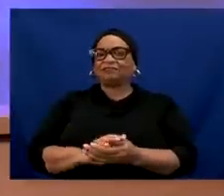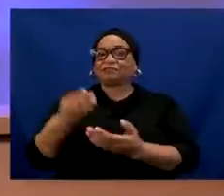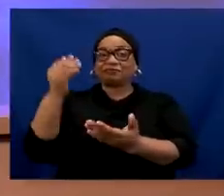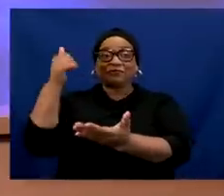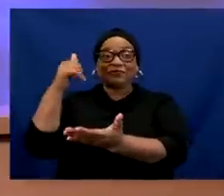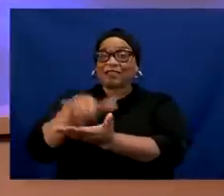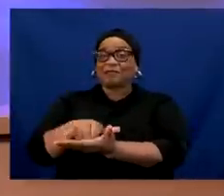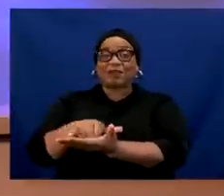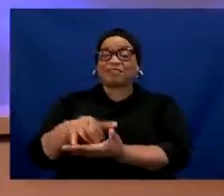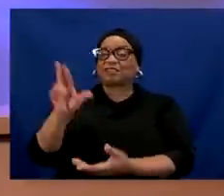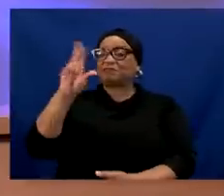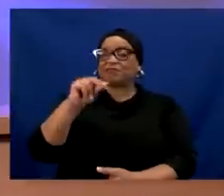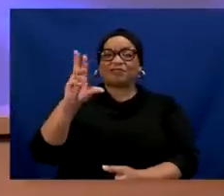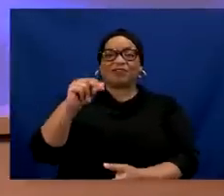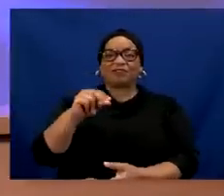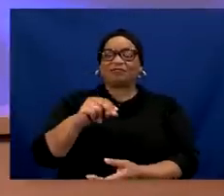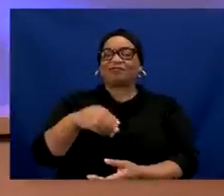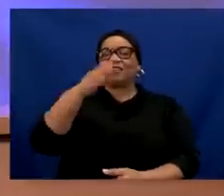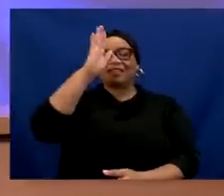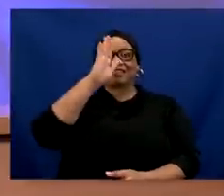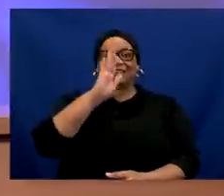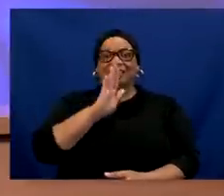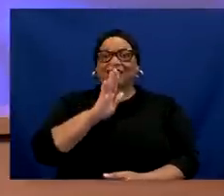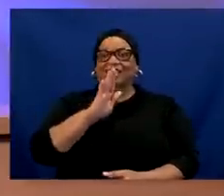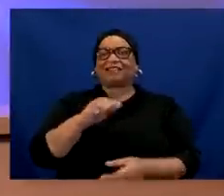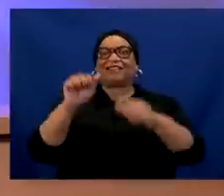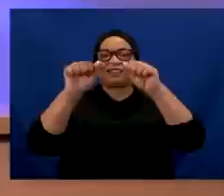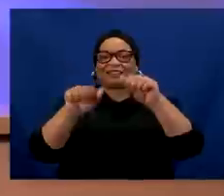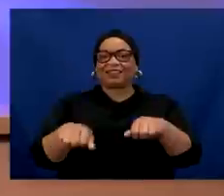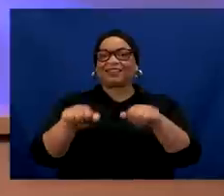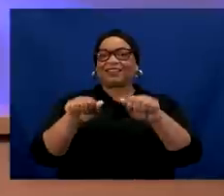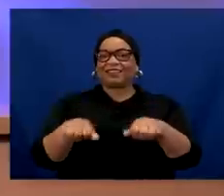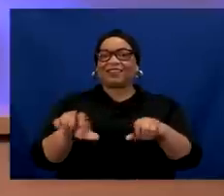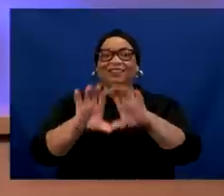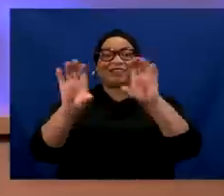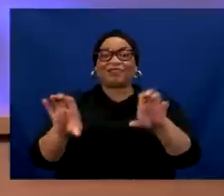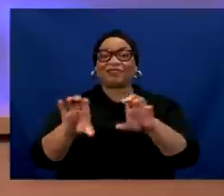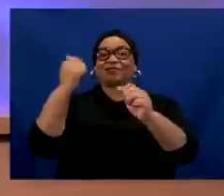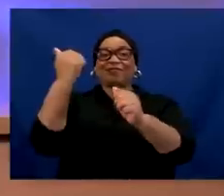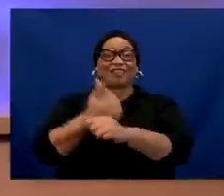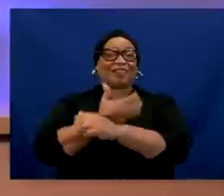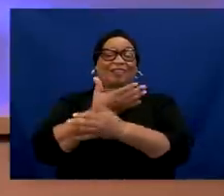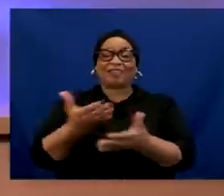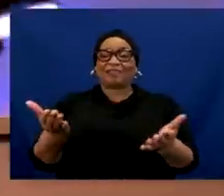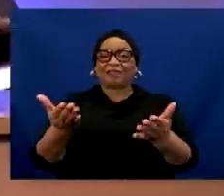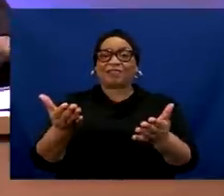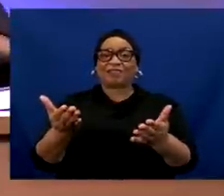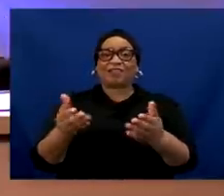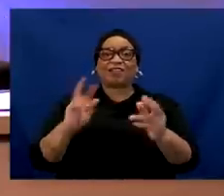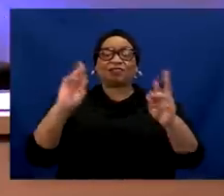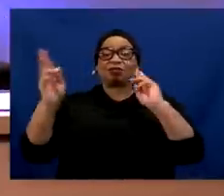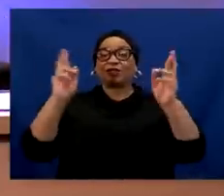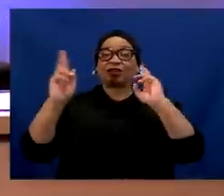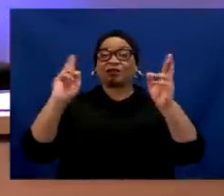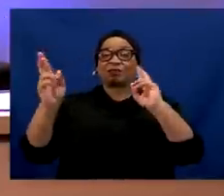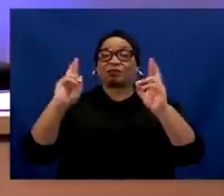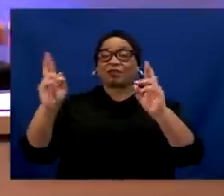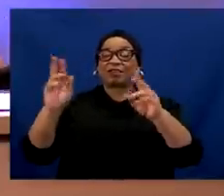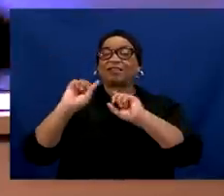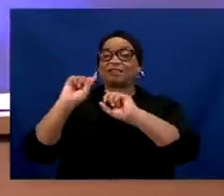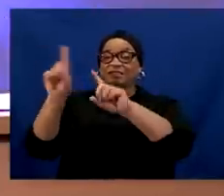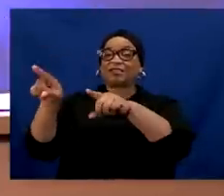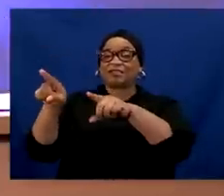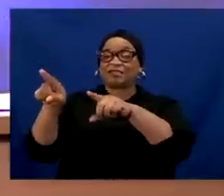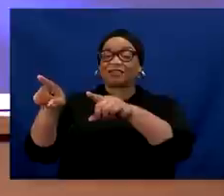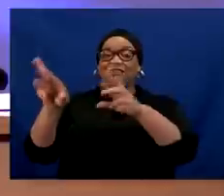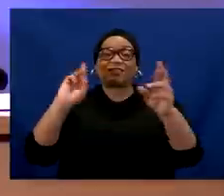the one who's the sovereign God of the universe. So I need you to get ready when you leave church this morning. I need you to get